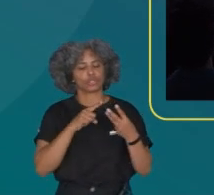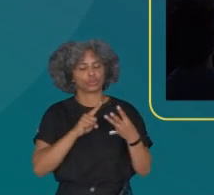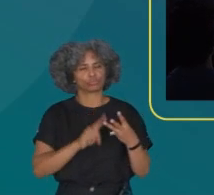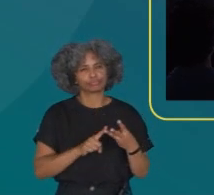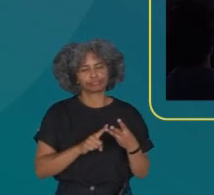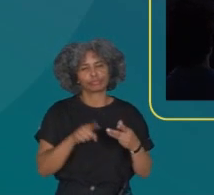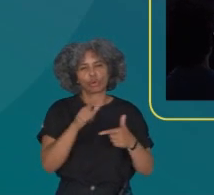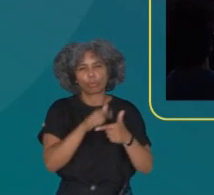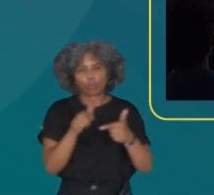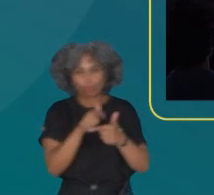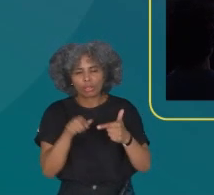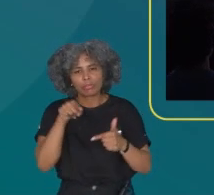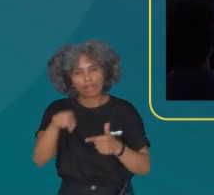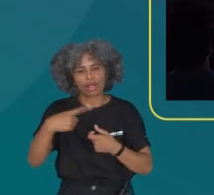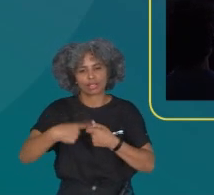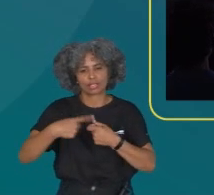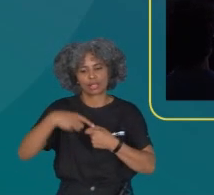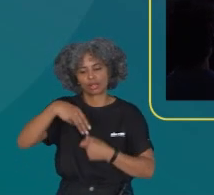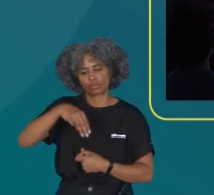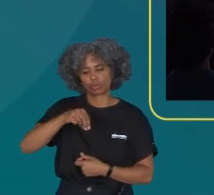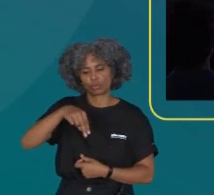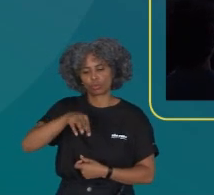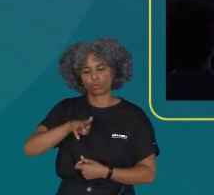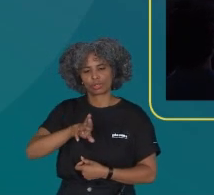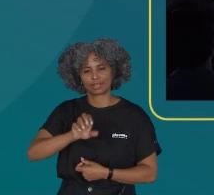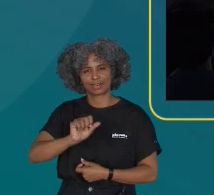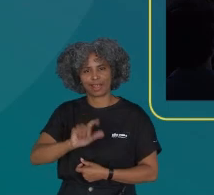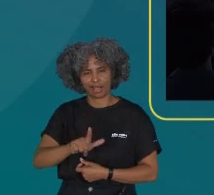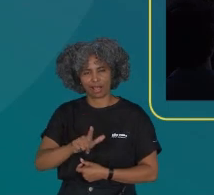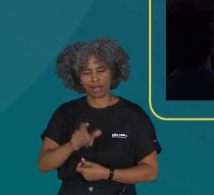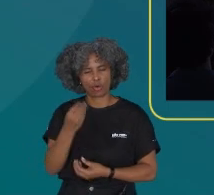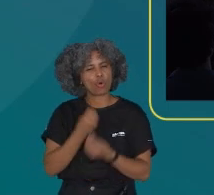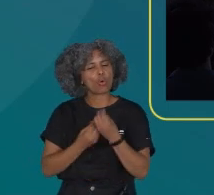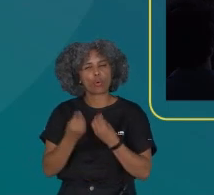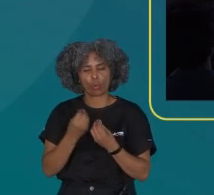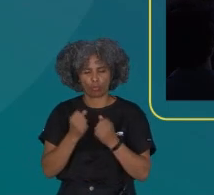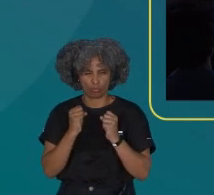you very much. Is it working? Okay. Yeah, I hear myself.